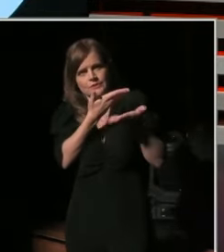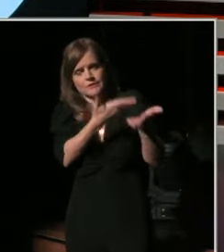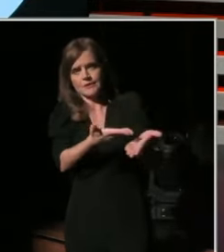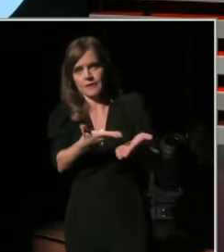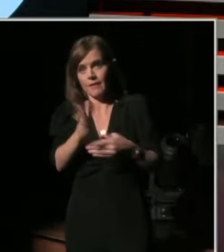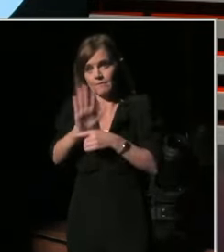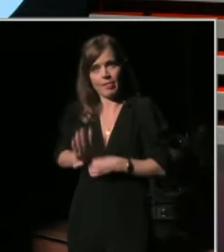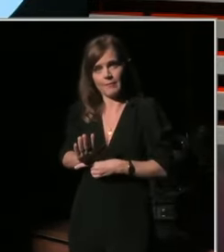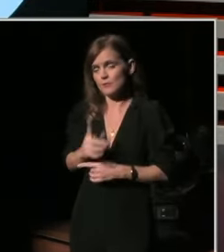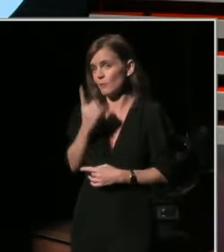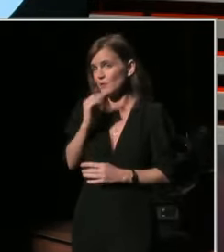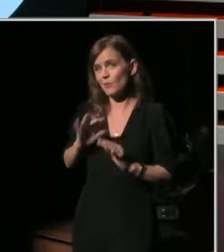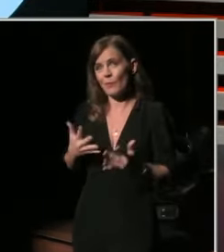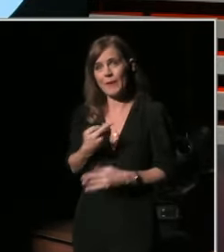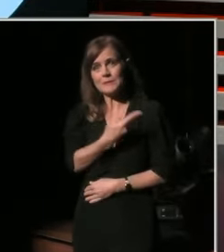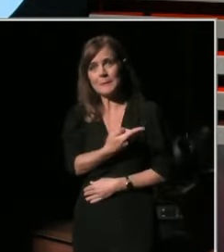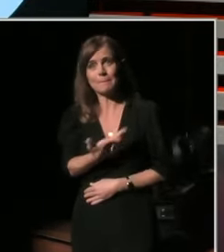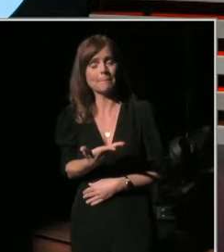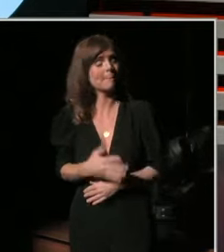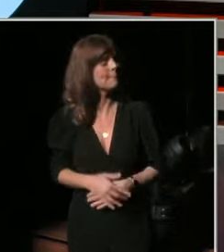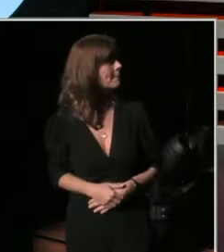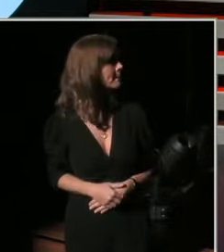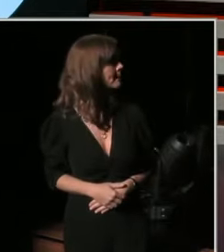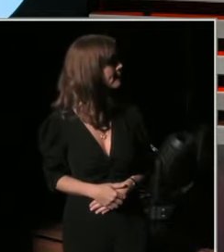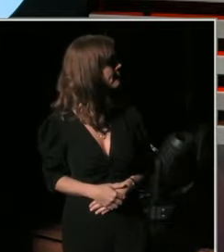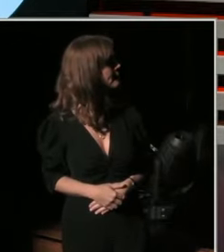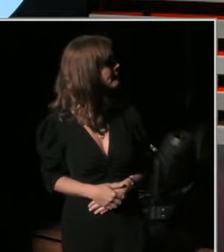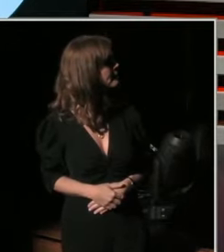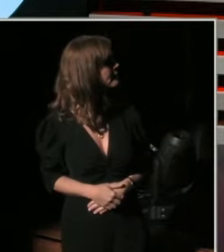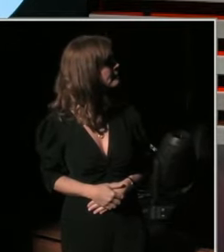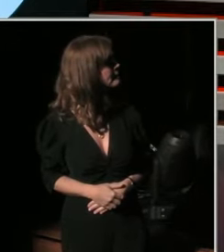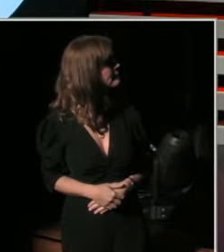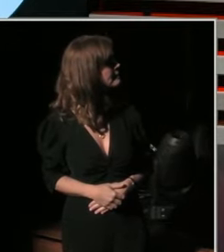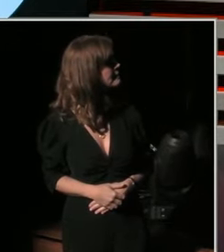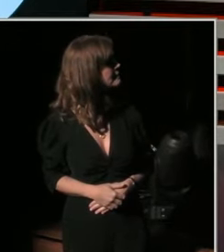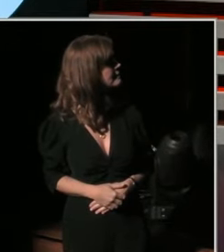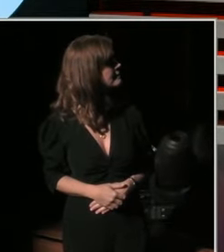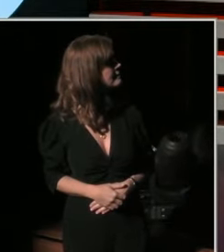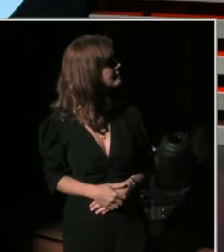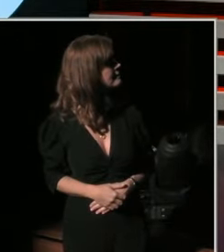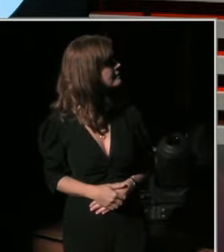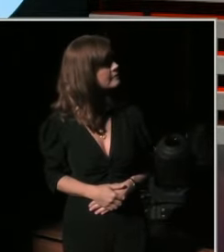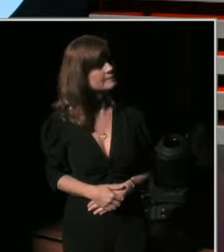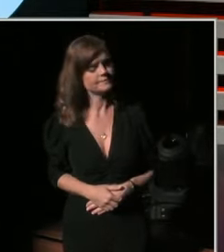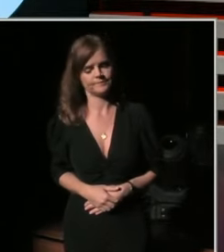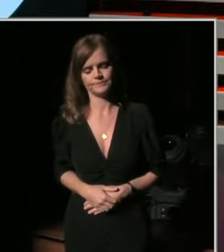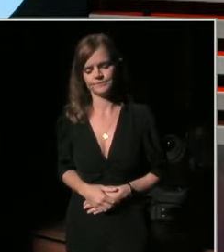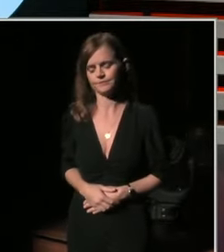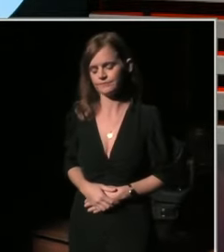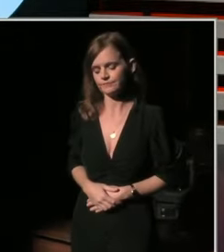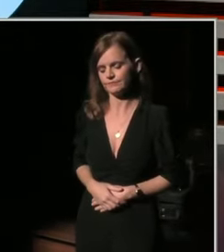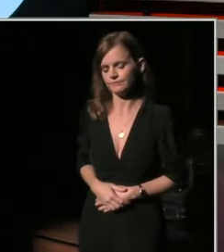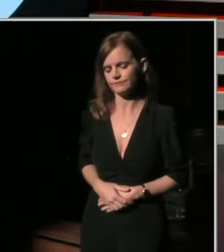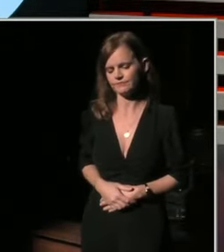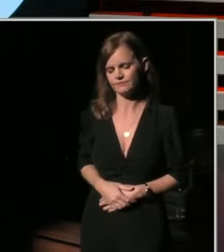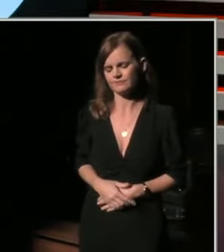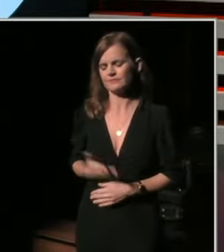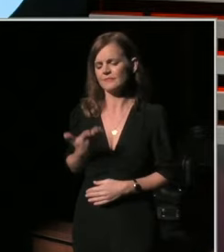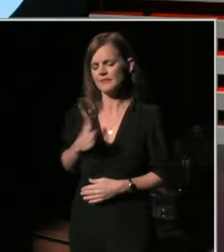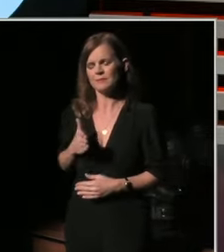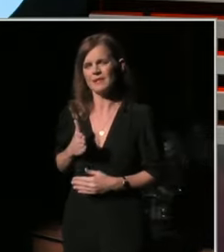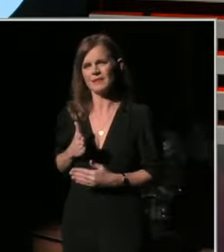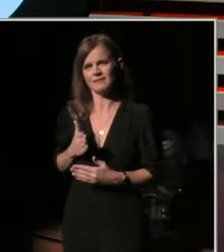Thank you. been a very long and difficult